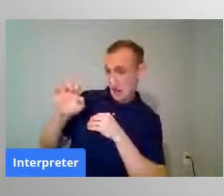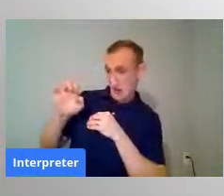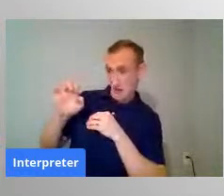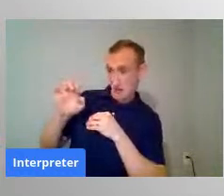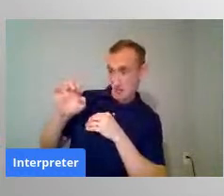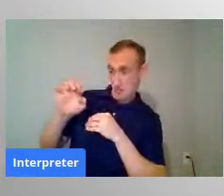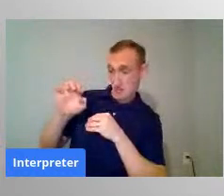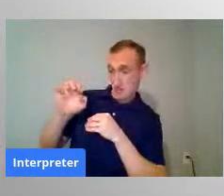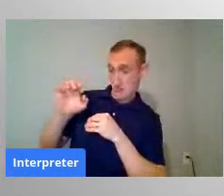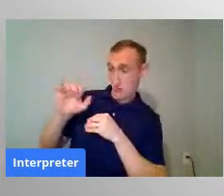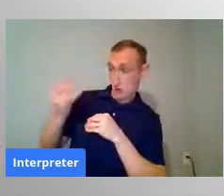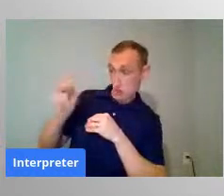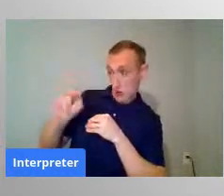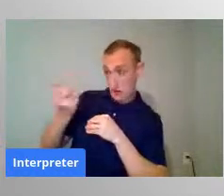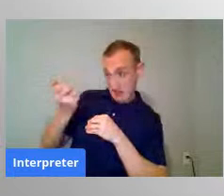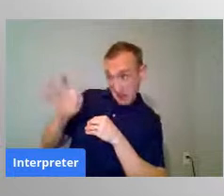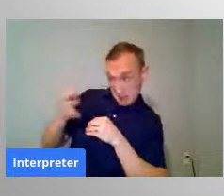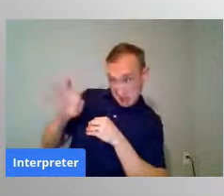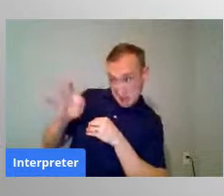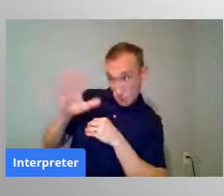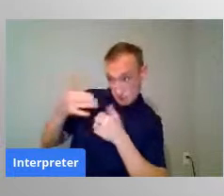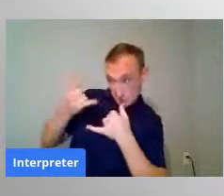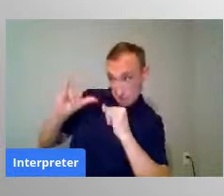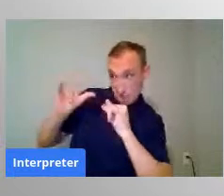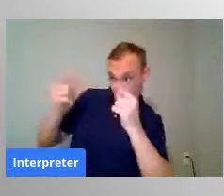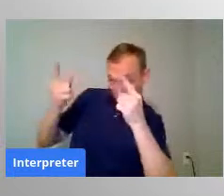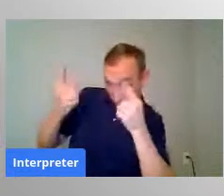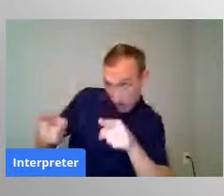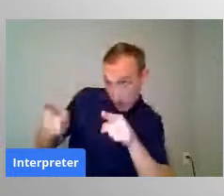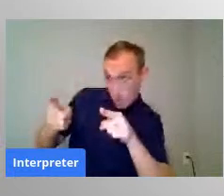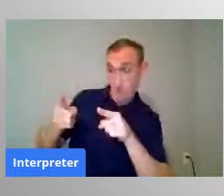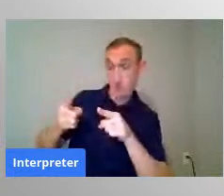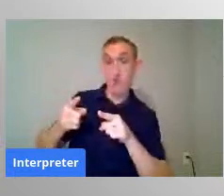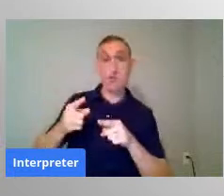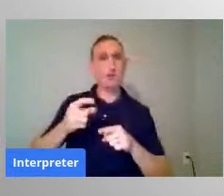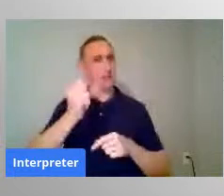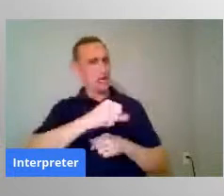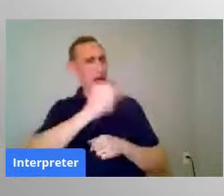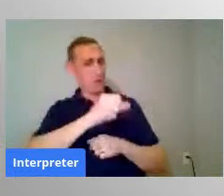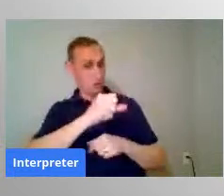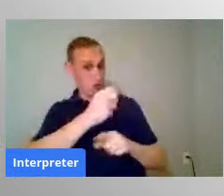happen? Yes, that is still our intent. Is that correct, Mr. Harris?